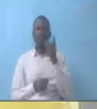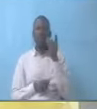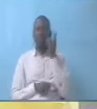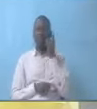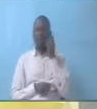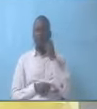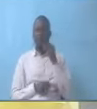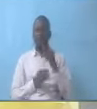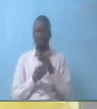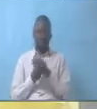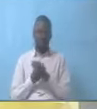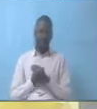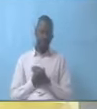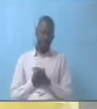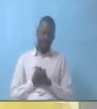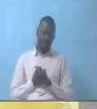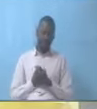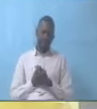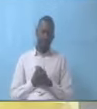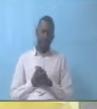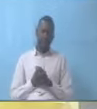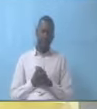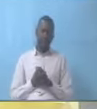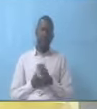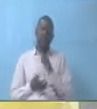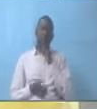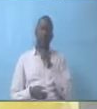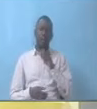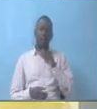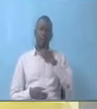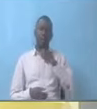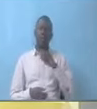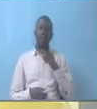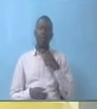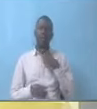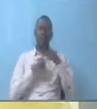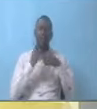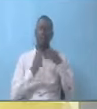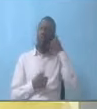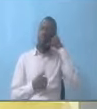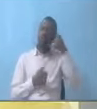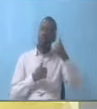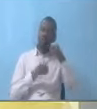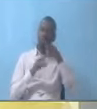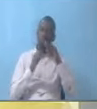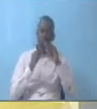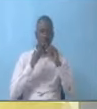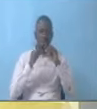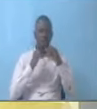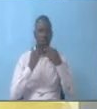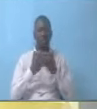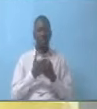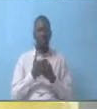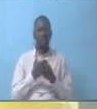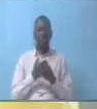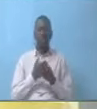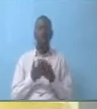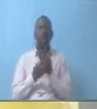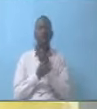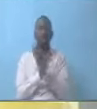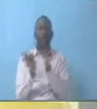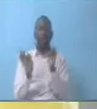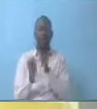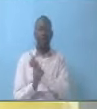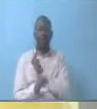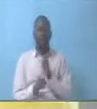Jawara, after a few consultations on the telephone, ganna bu diso tuti na ci telephone bi, release us mu baye ñu. The next day,